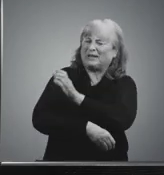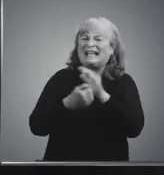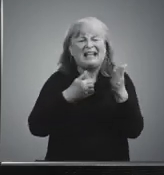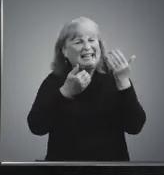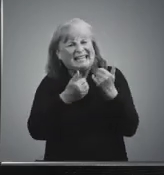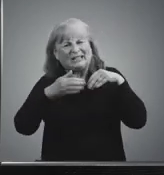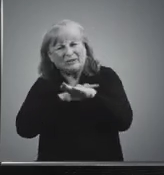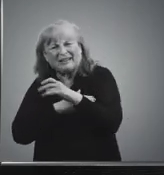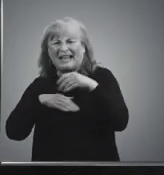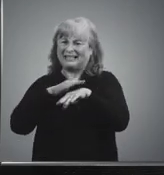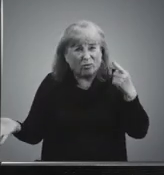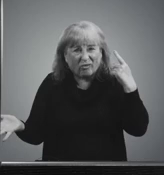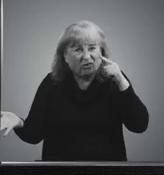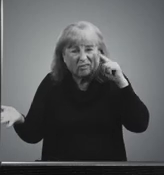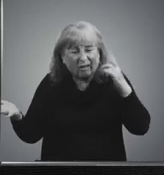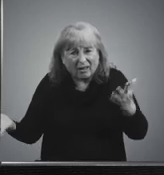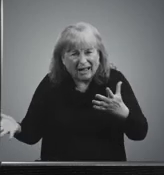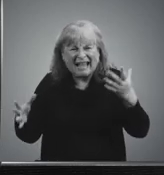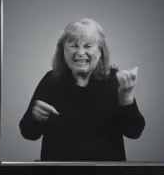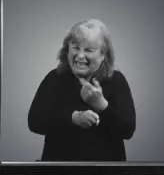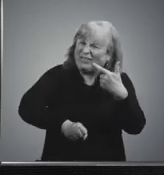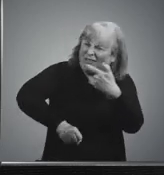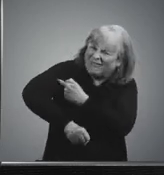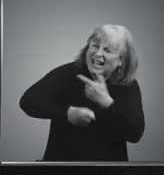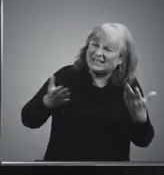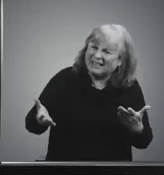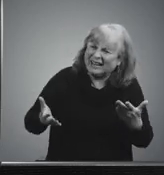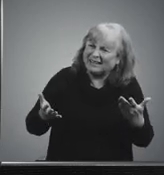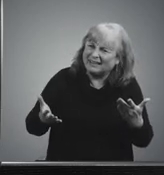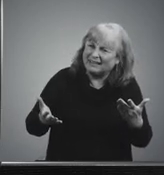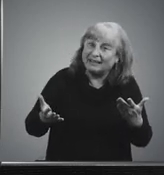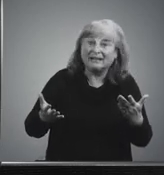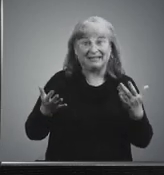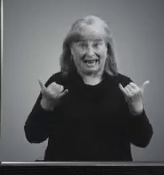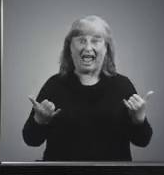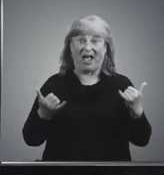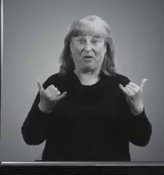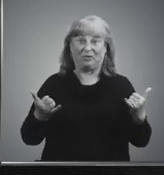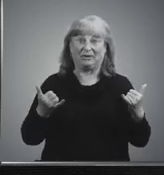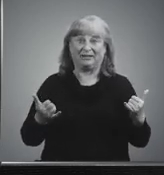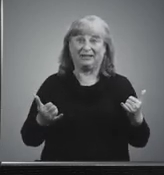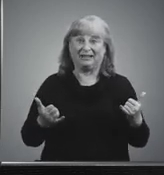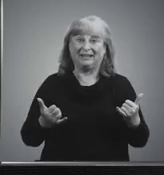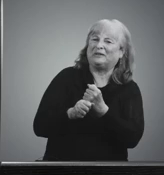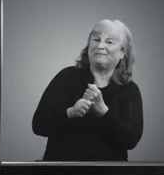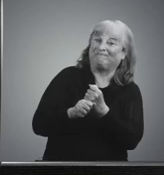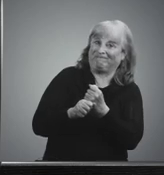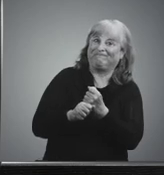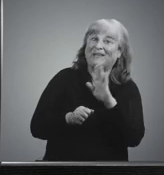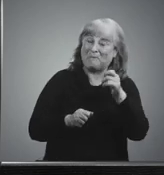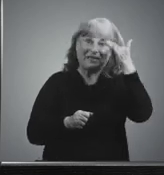are convenient and accessible. Go take the vaccine. Get vaccinated. Get vaccinated.